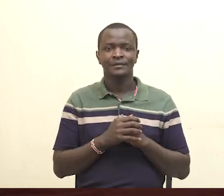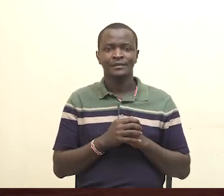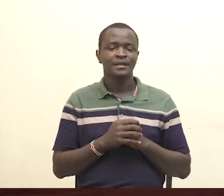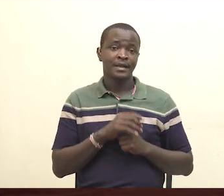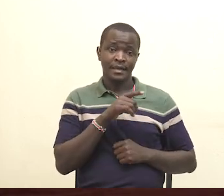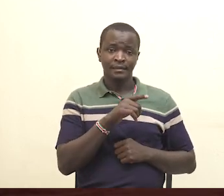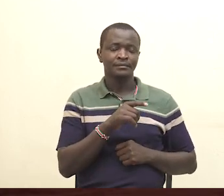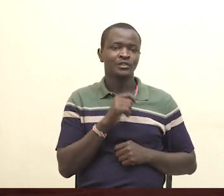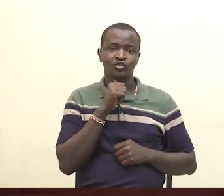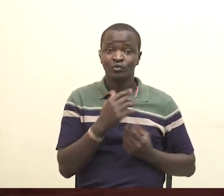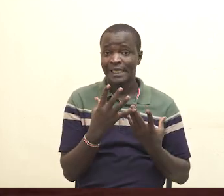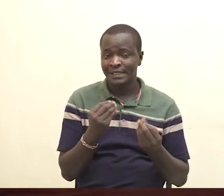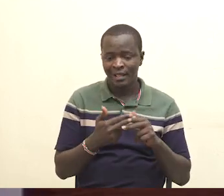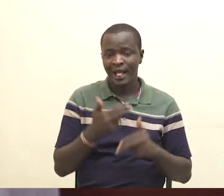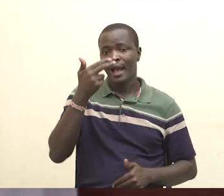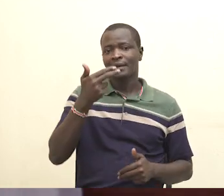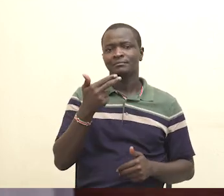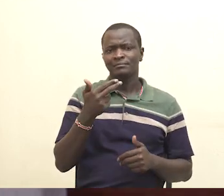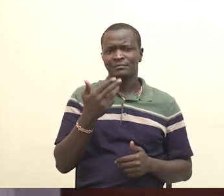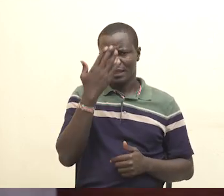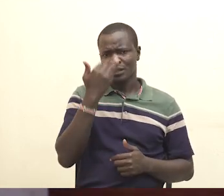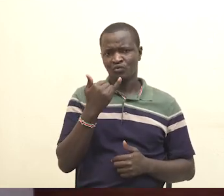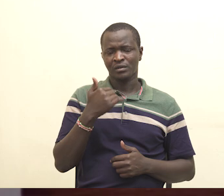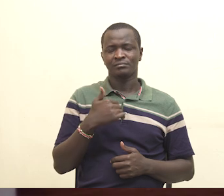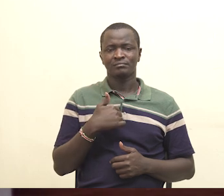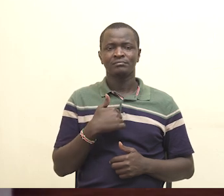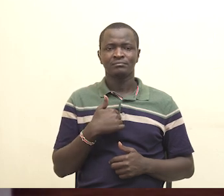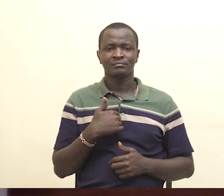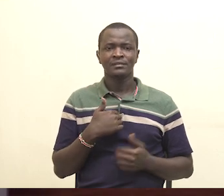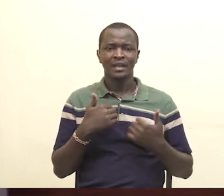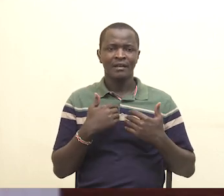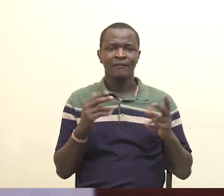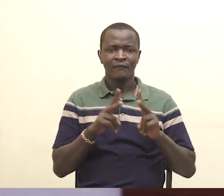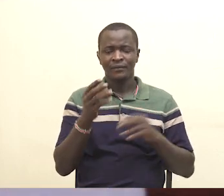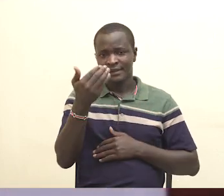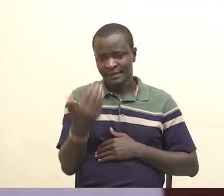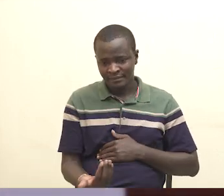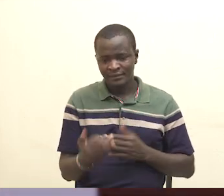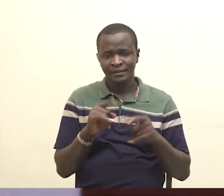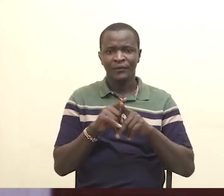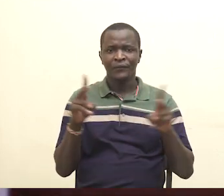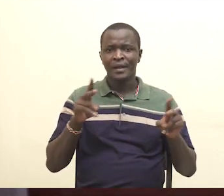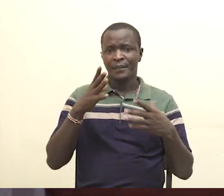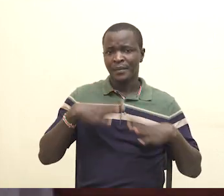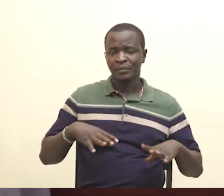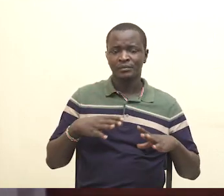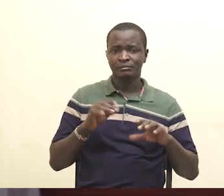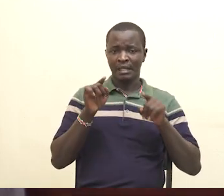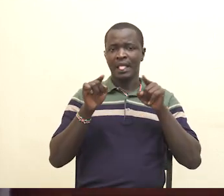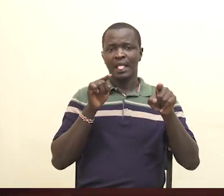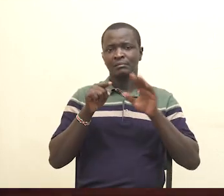very high, first of all. That's when I was a boy child. The stigma was very high.